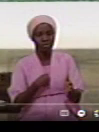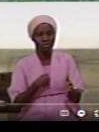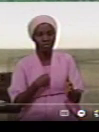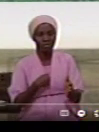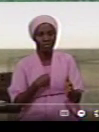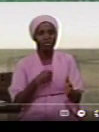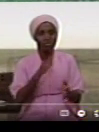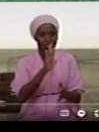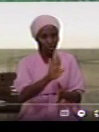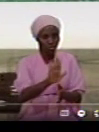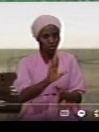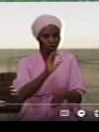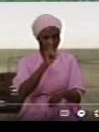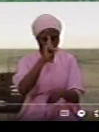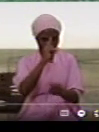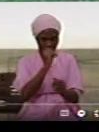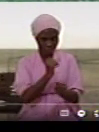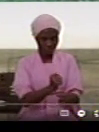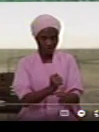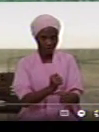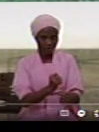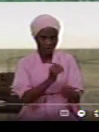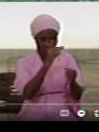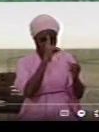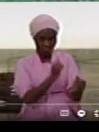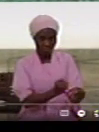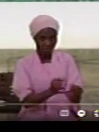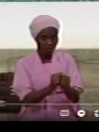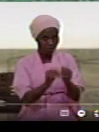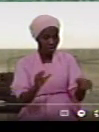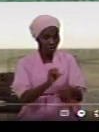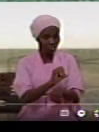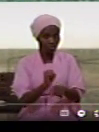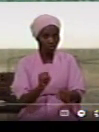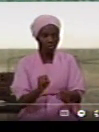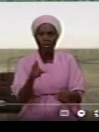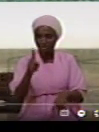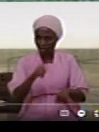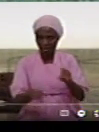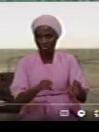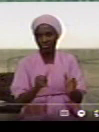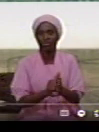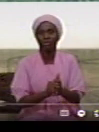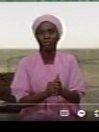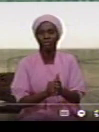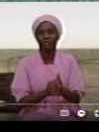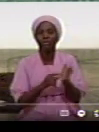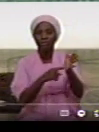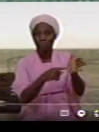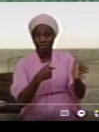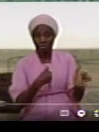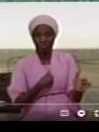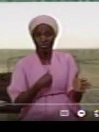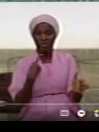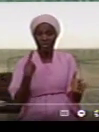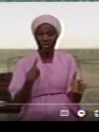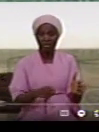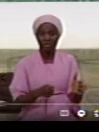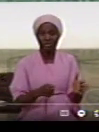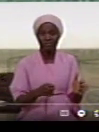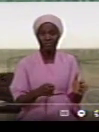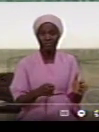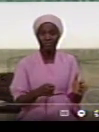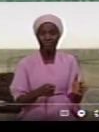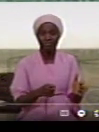thy faith without works. You can't do that. Show me the wind